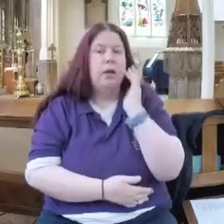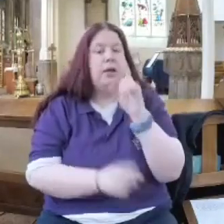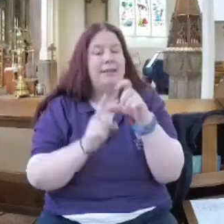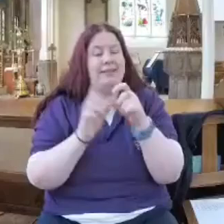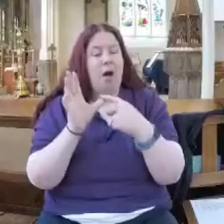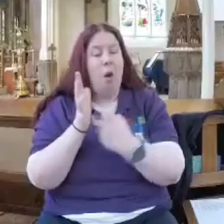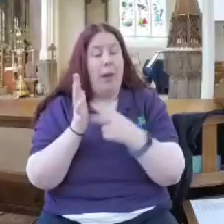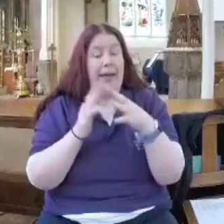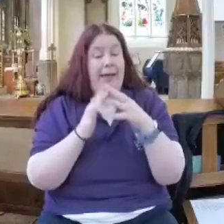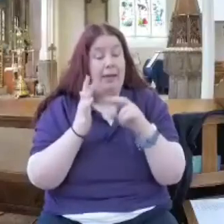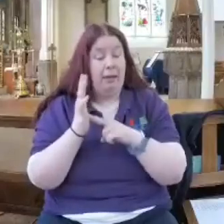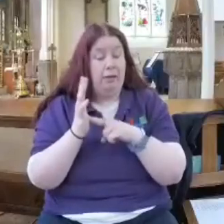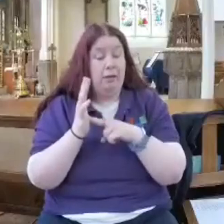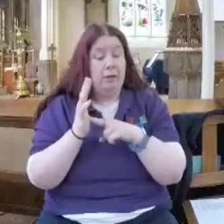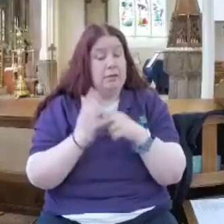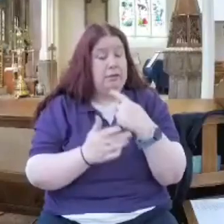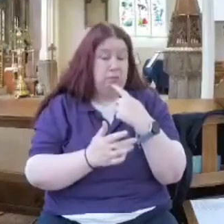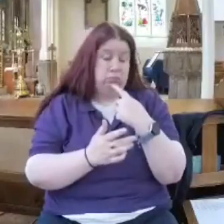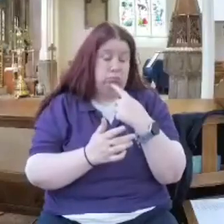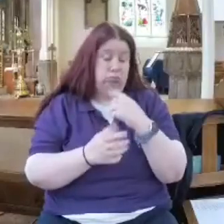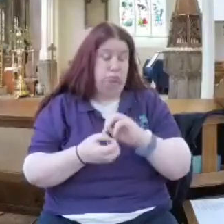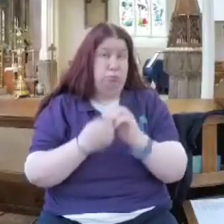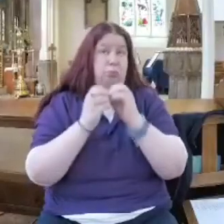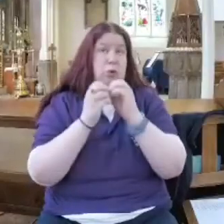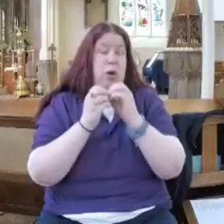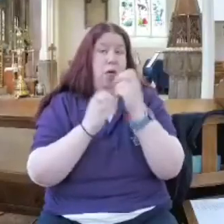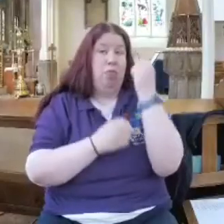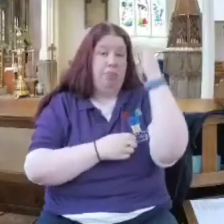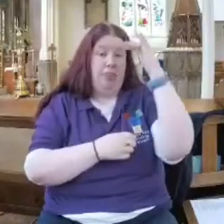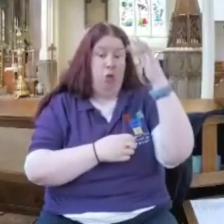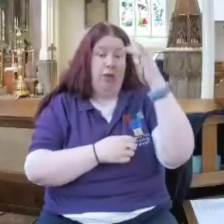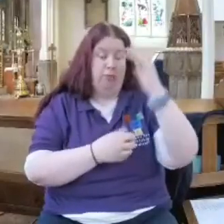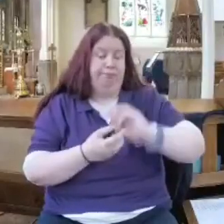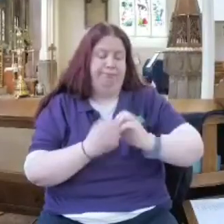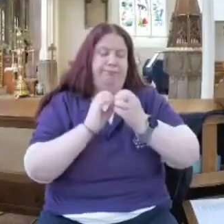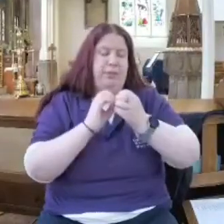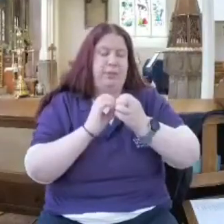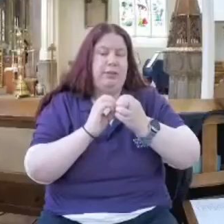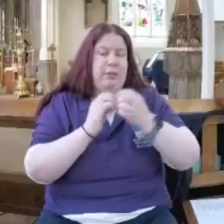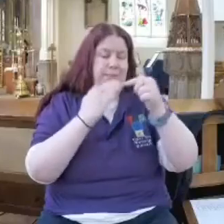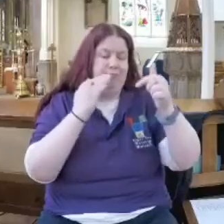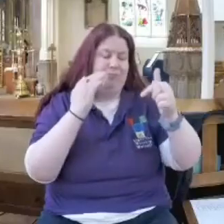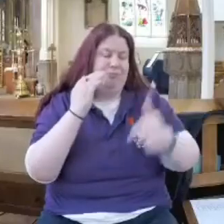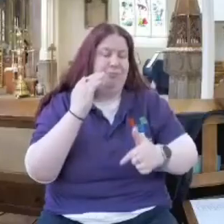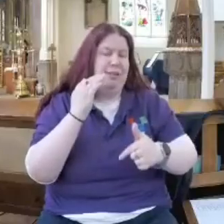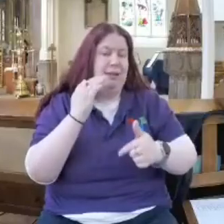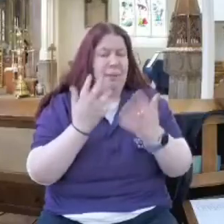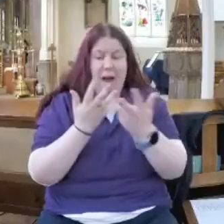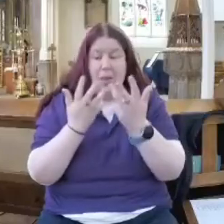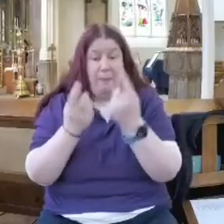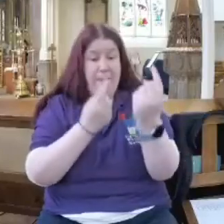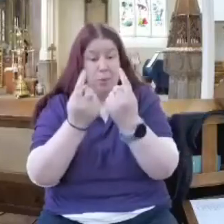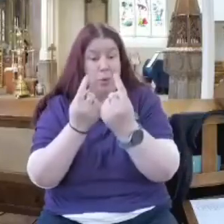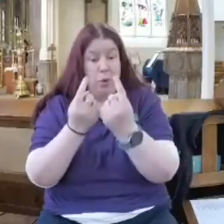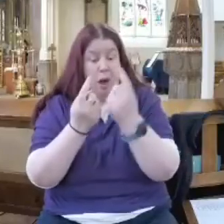Darwin takes the credit for giving a comprehensive theory about the reasons why this happens, though there have been other contributors and there have been